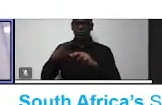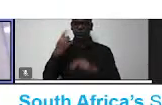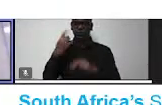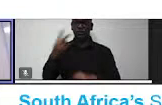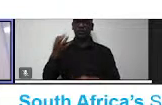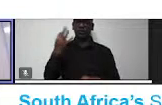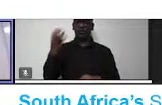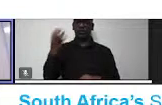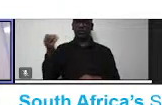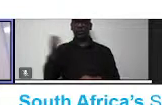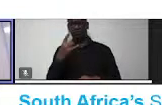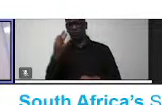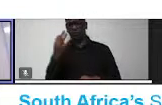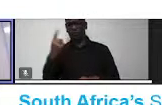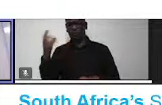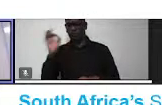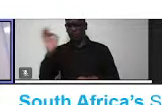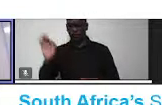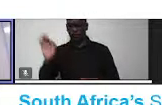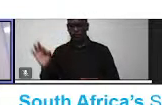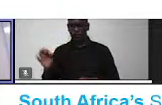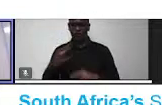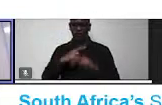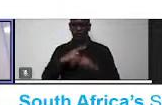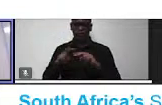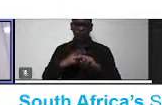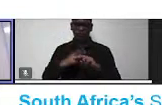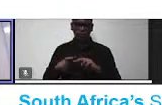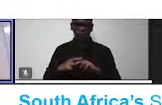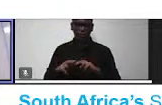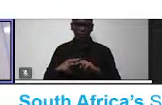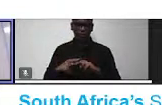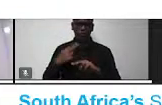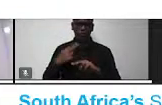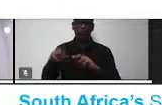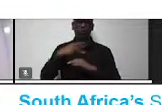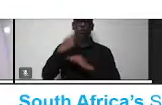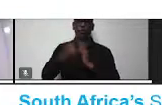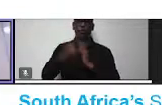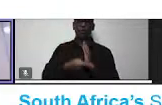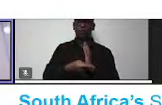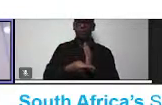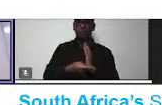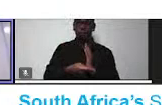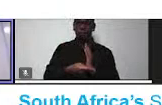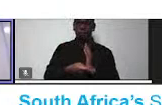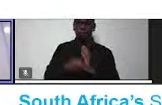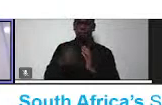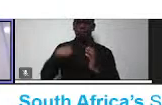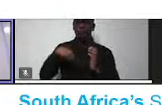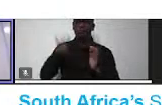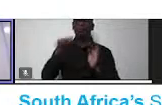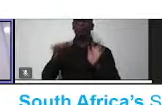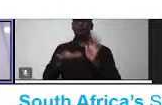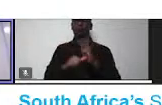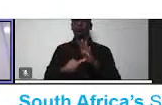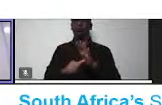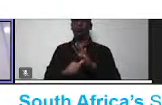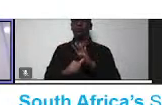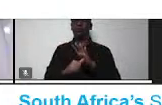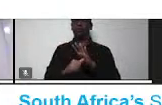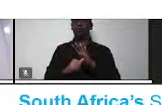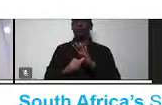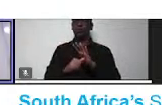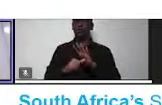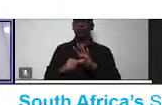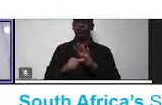31% of utilizing the program. But what's important is that at a sector level,